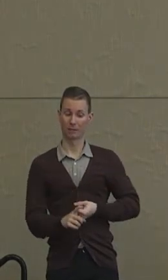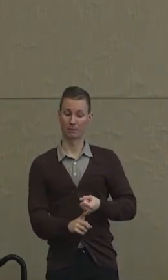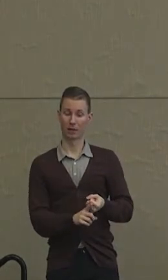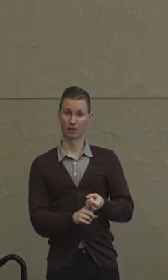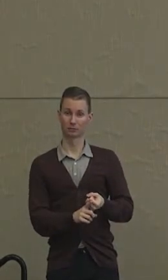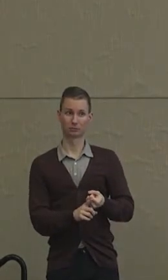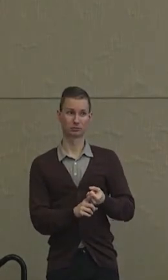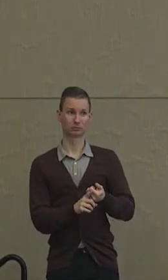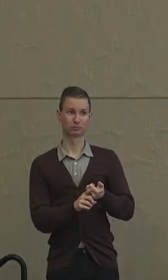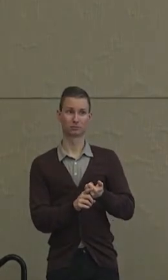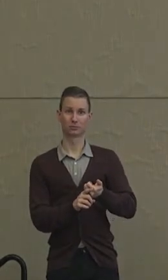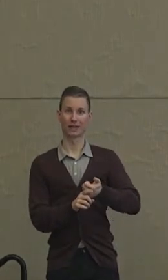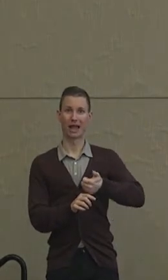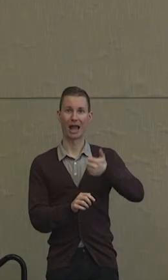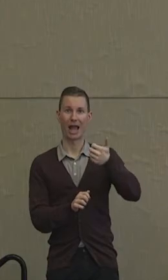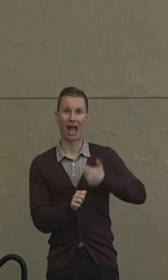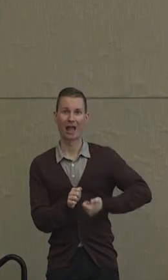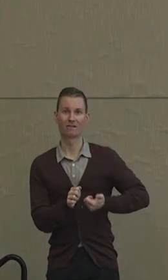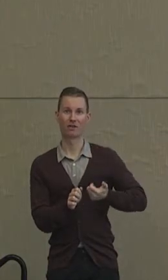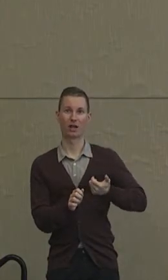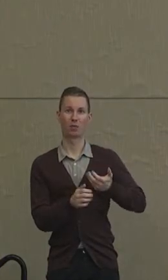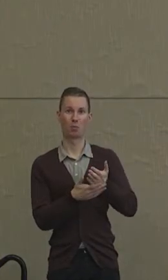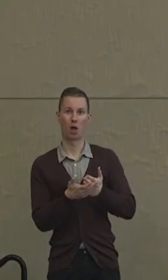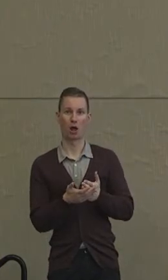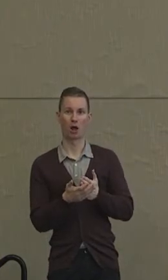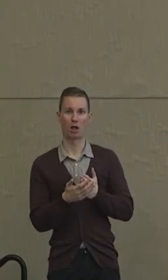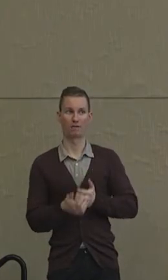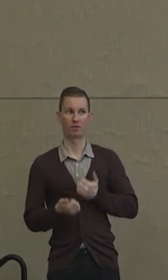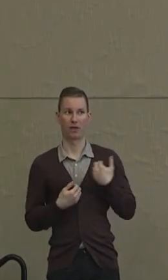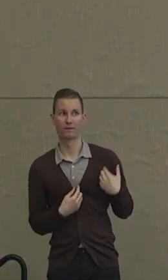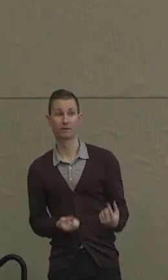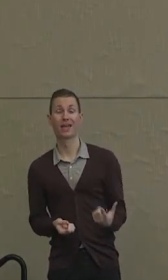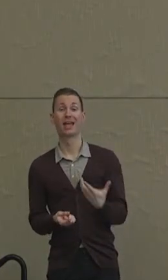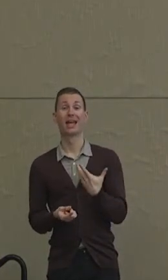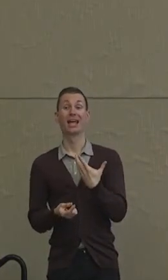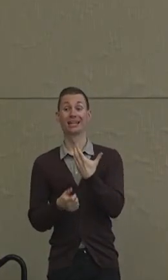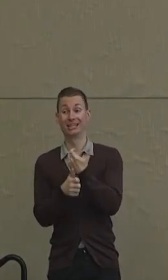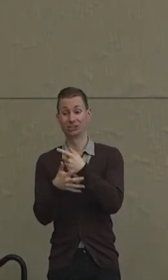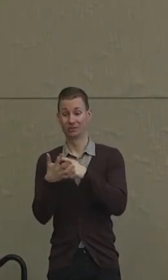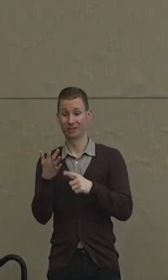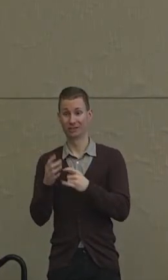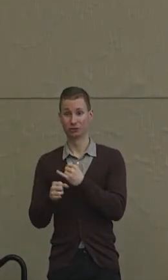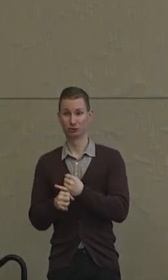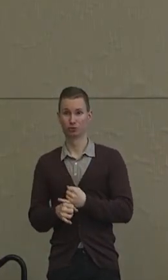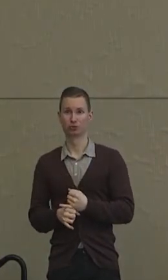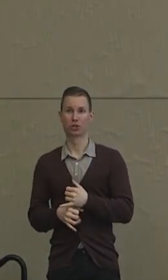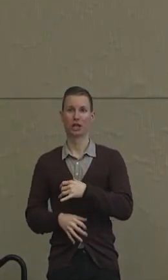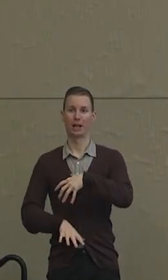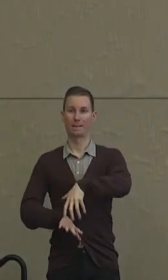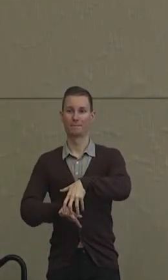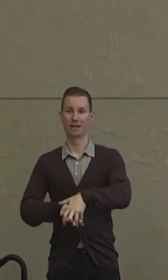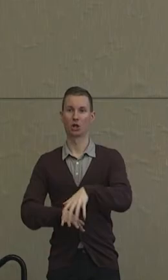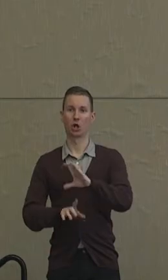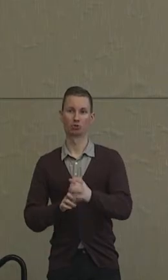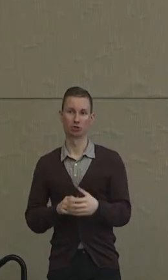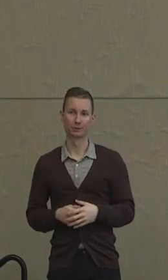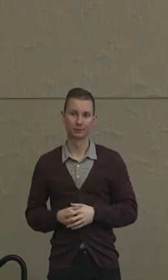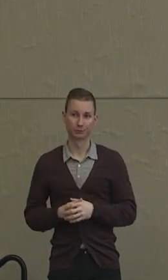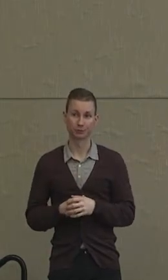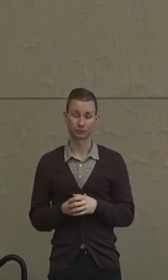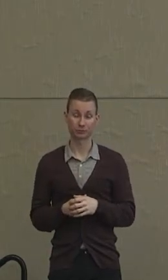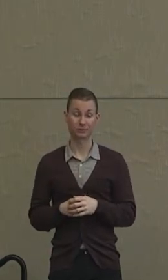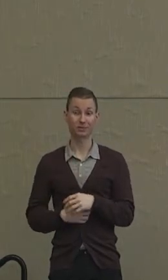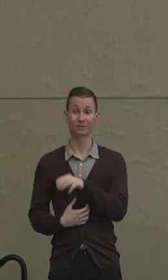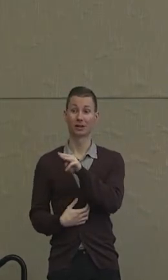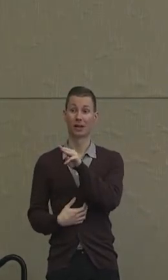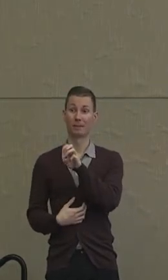on every aspect of our lives, but then all of these are embedded in the culture, and I think the Me